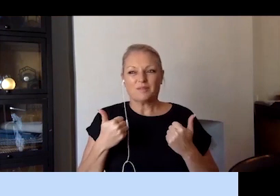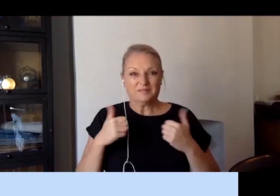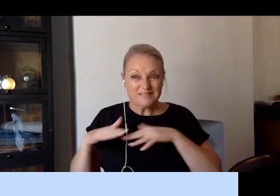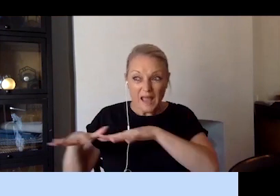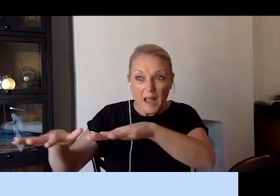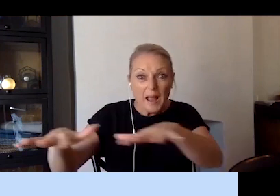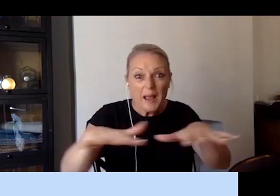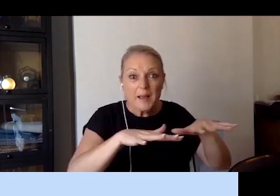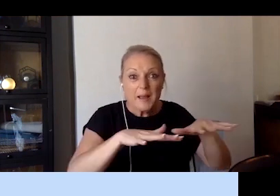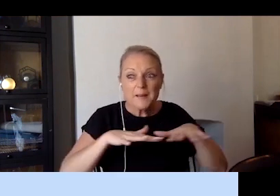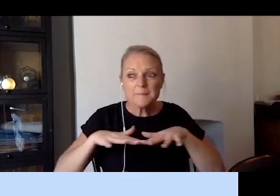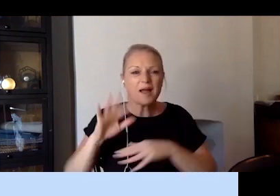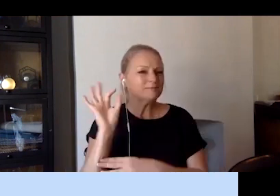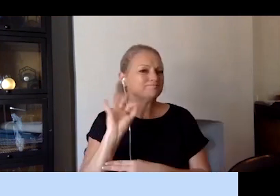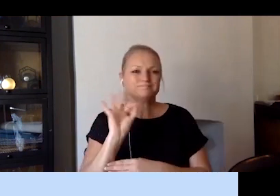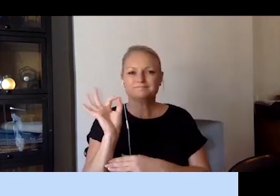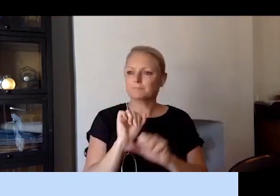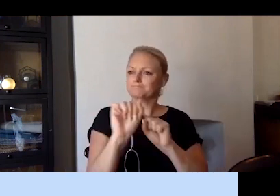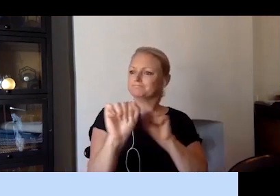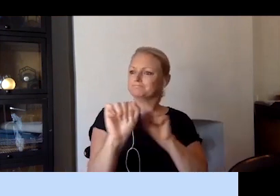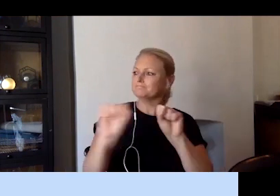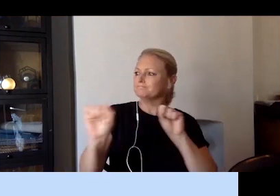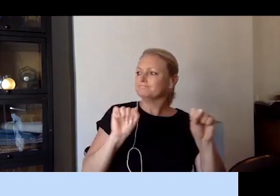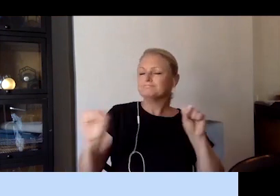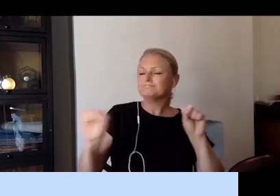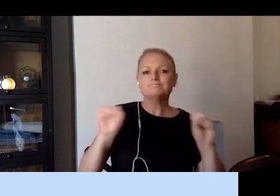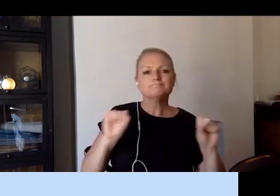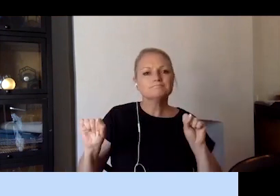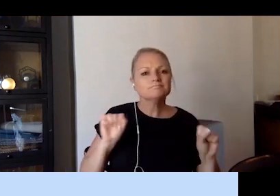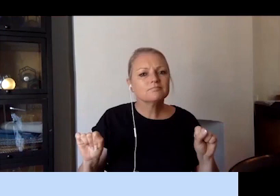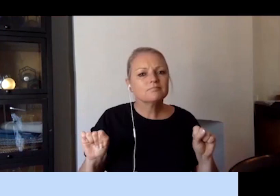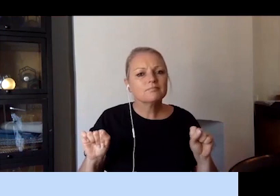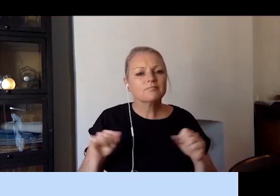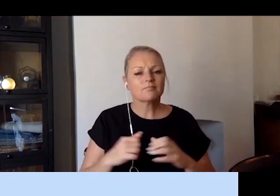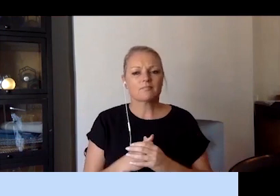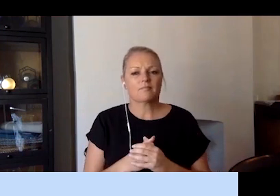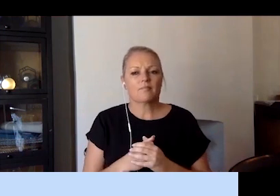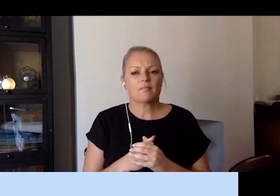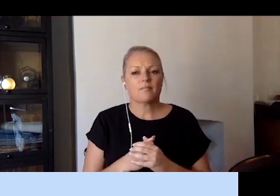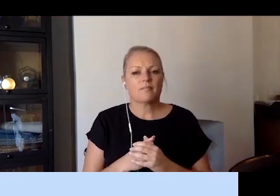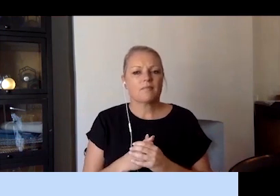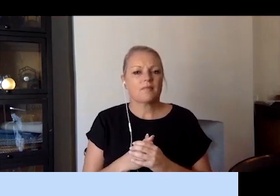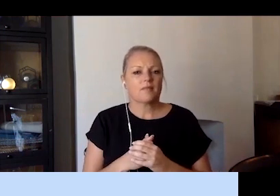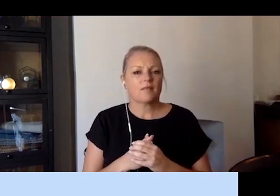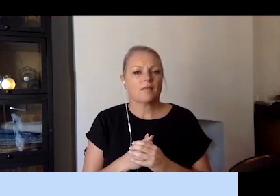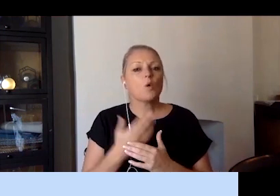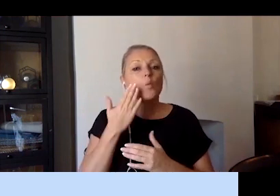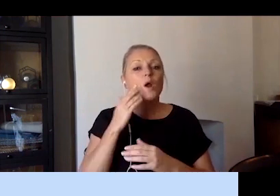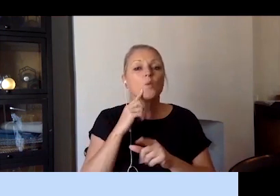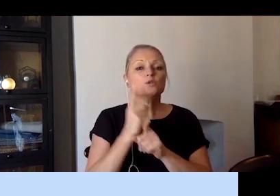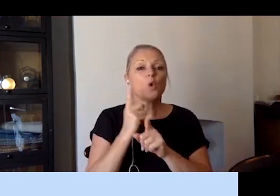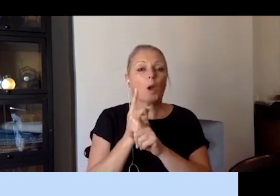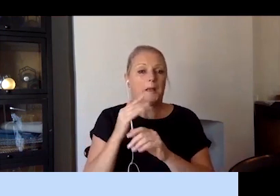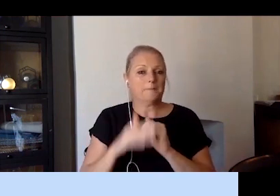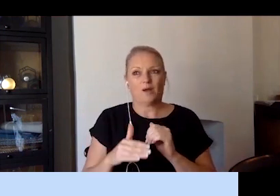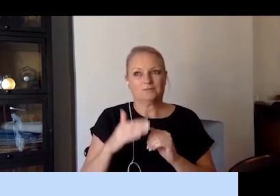person out there. But one of the useful frameworks for considering mental health is